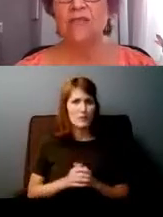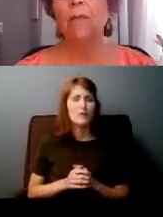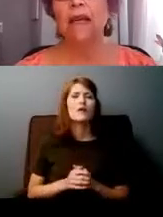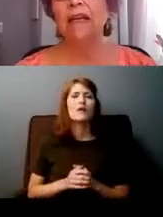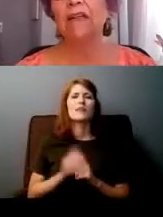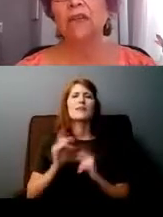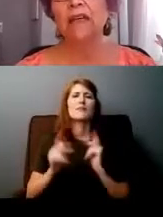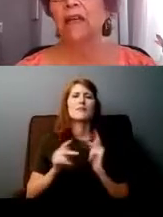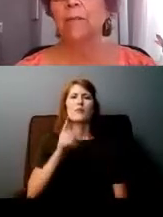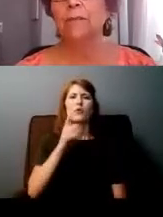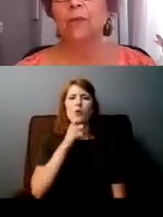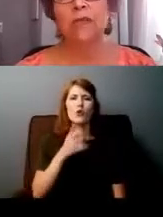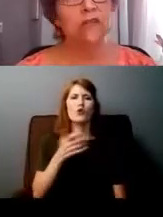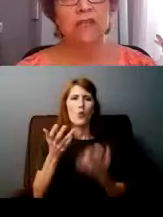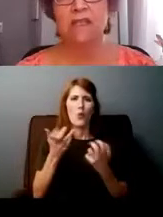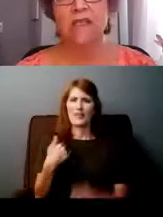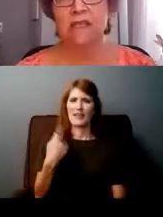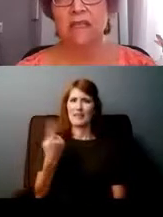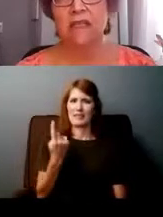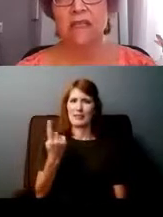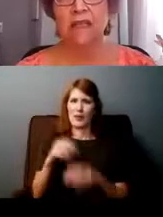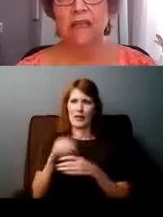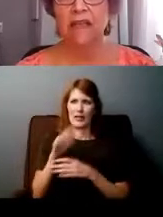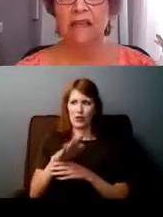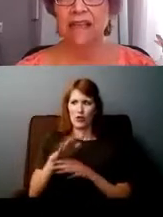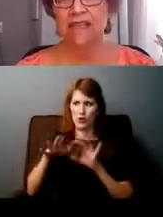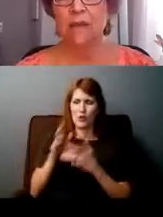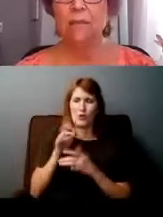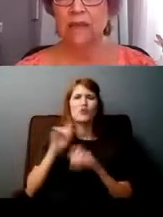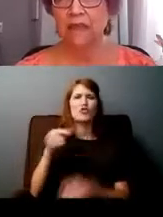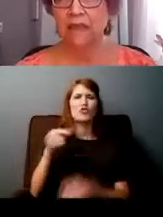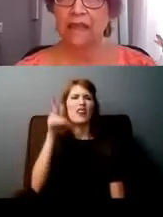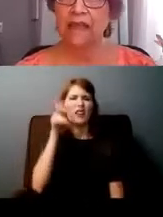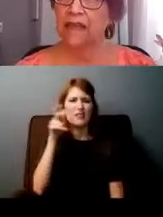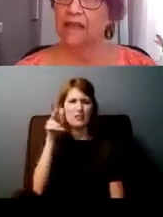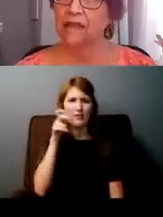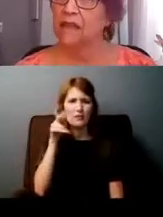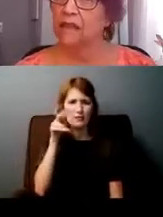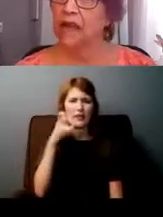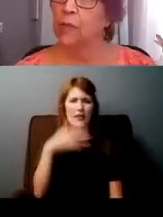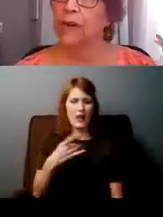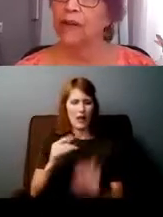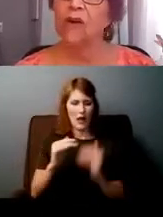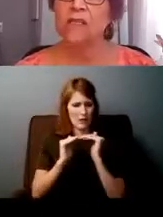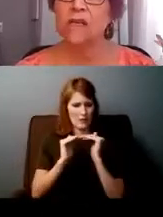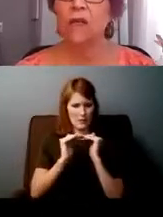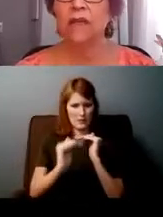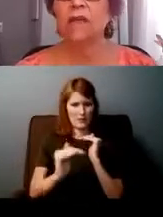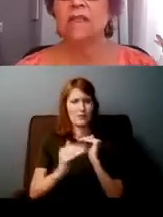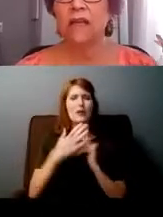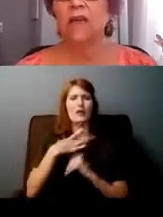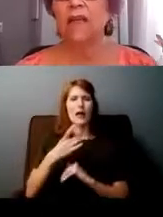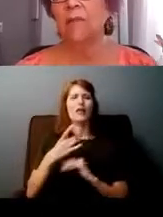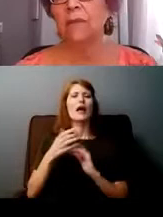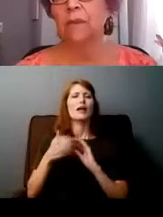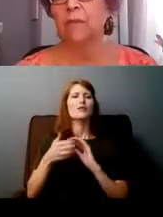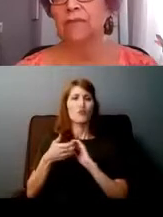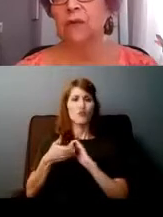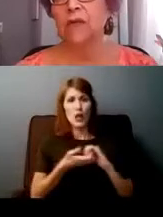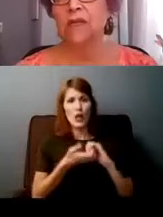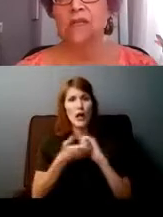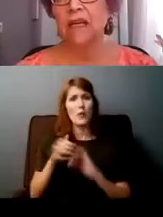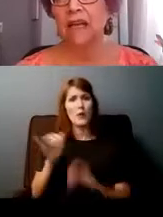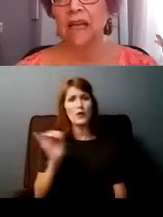have somebody in your camp who can just listen. They like stability. They like to collaborate also because they're, again,